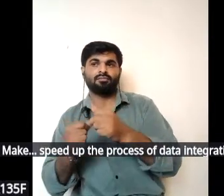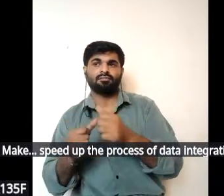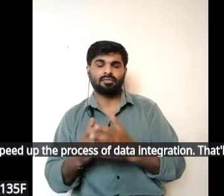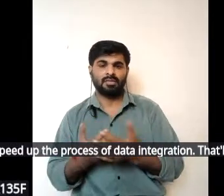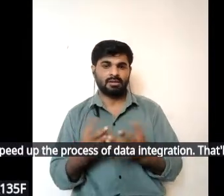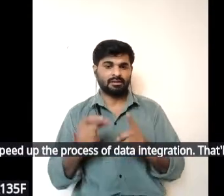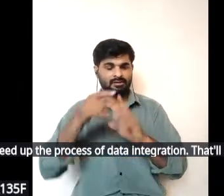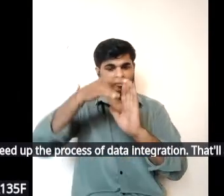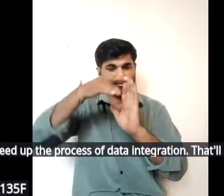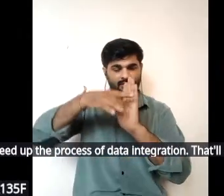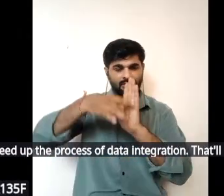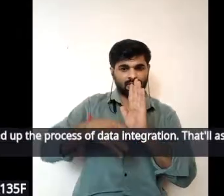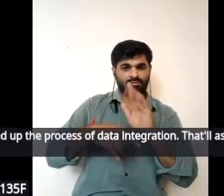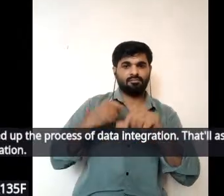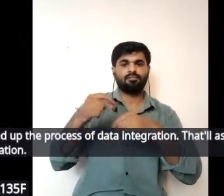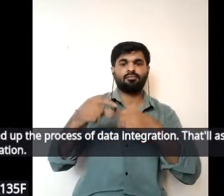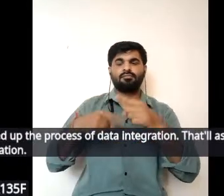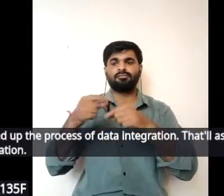the self-enumeration.